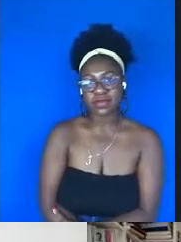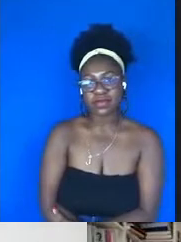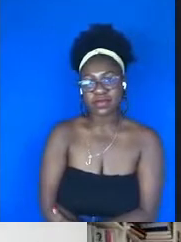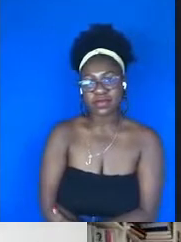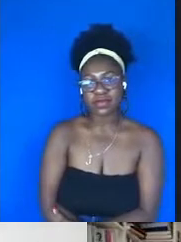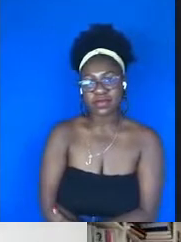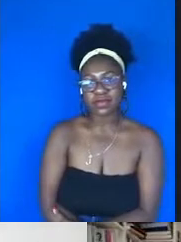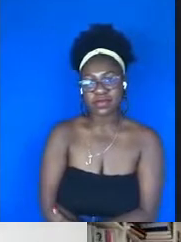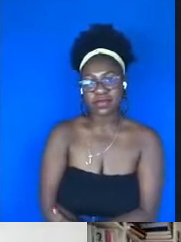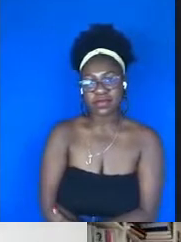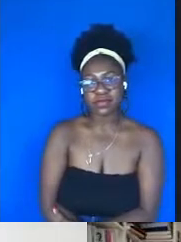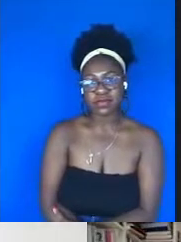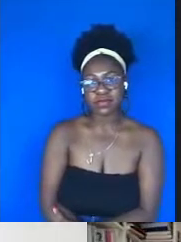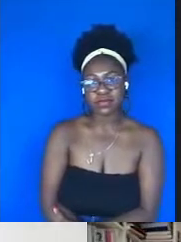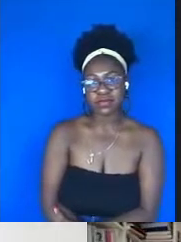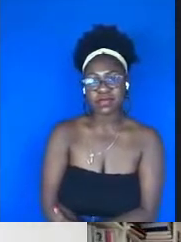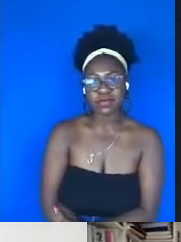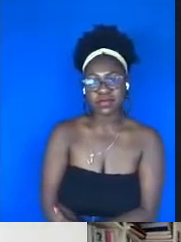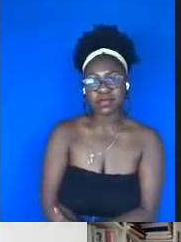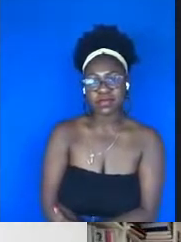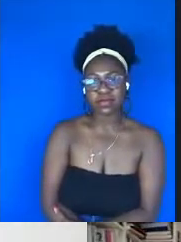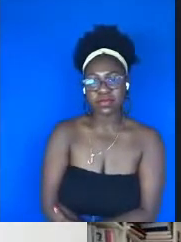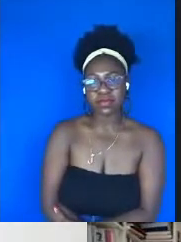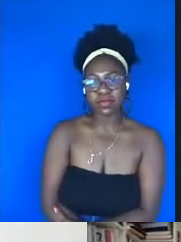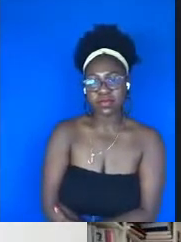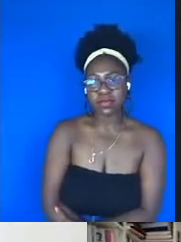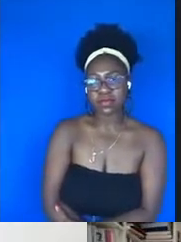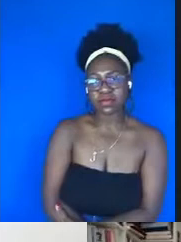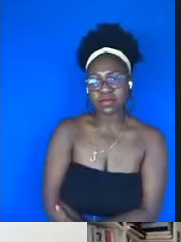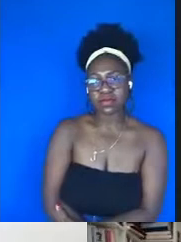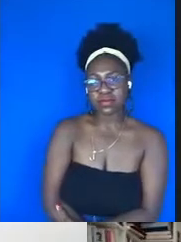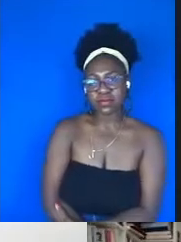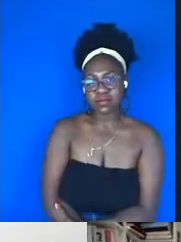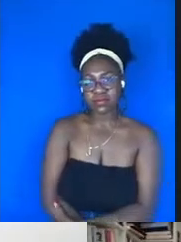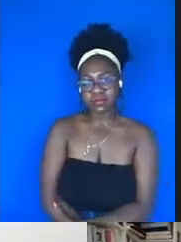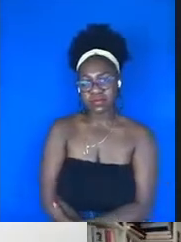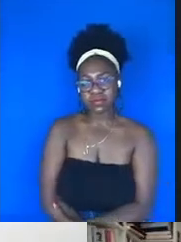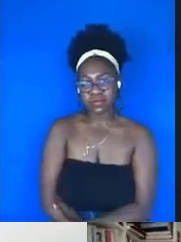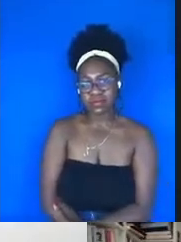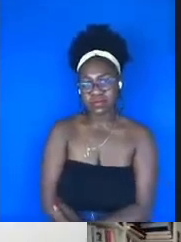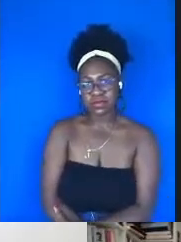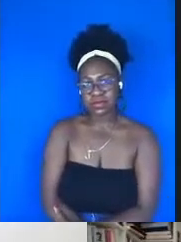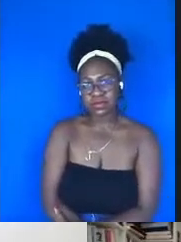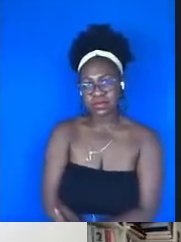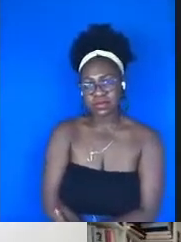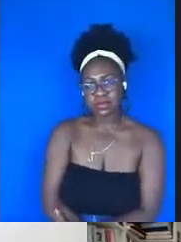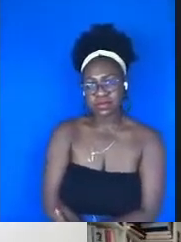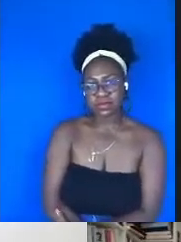and all the things that we go through in our lives where you're always sort of just assume that you can't